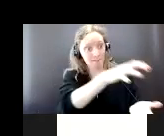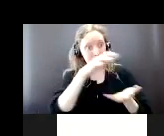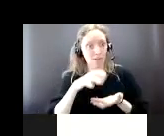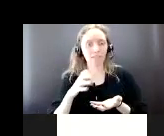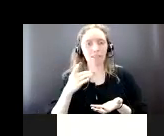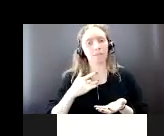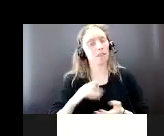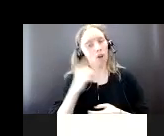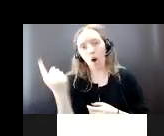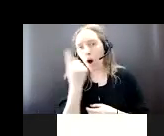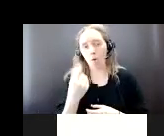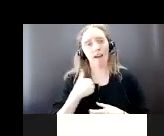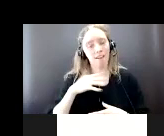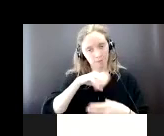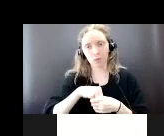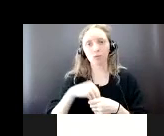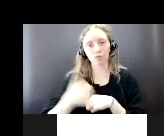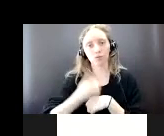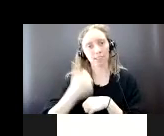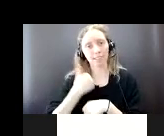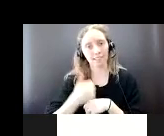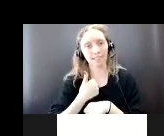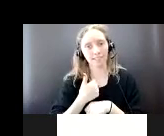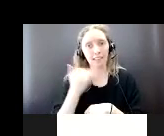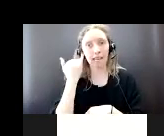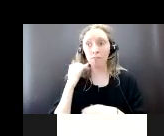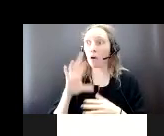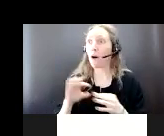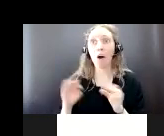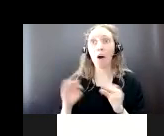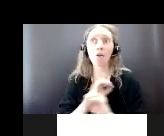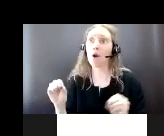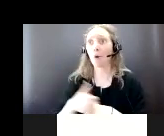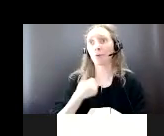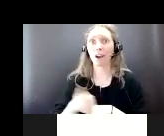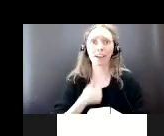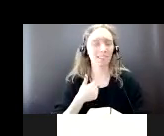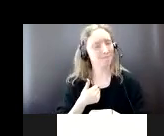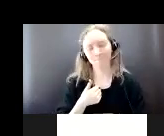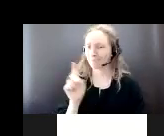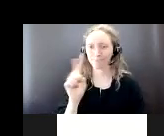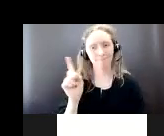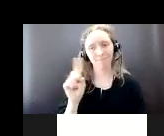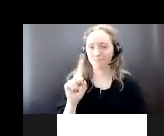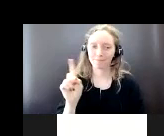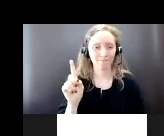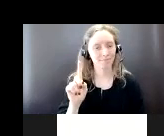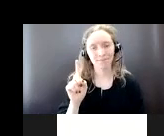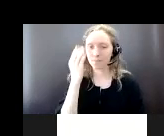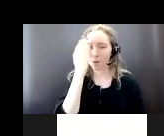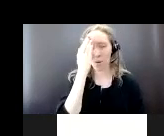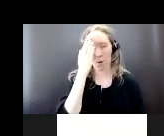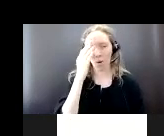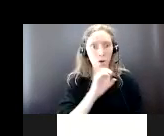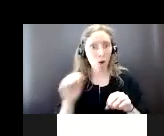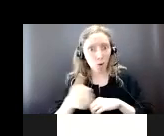investing. If that opportunity sounds too good to be true, it probably is too good to be true. Another one is encourage